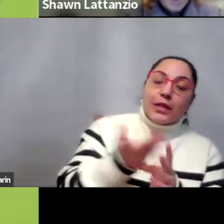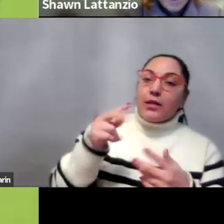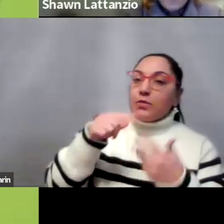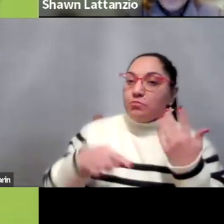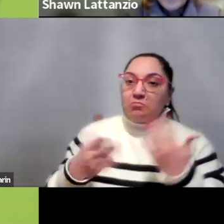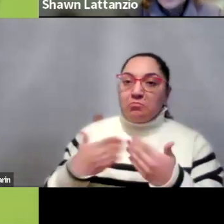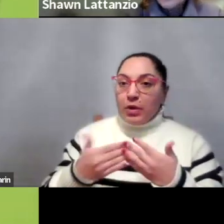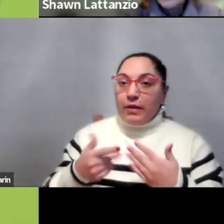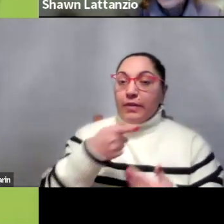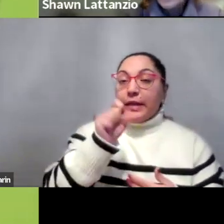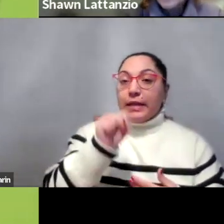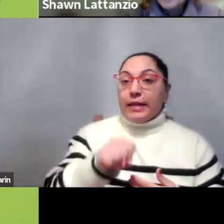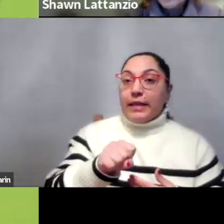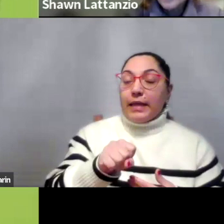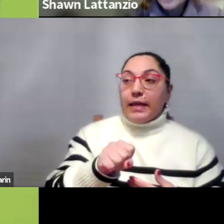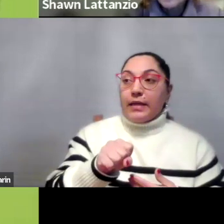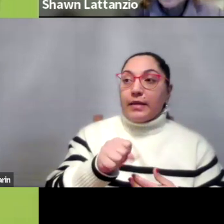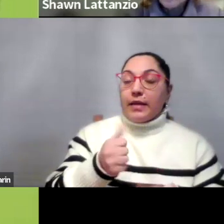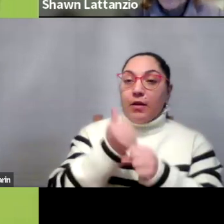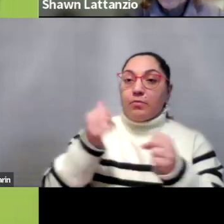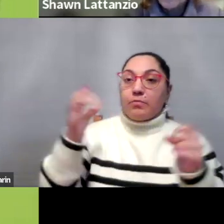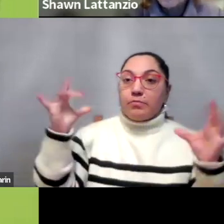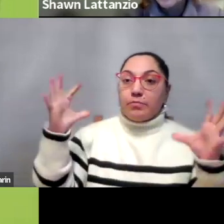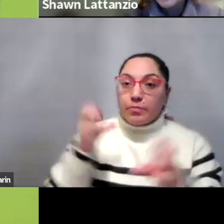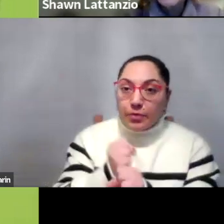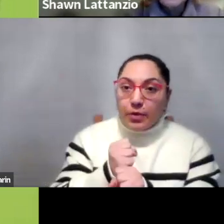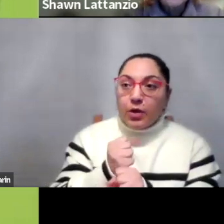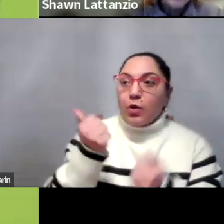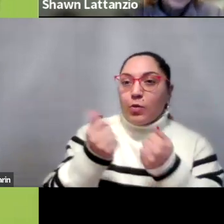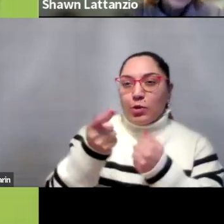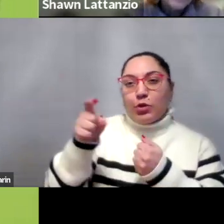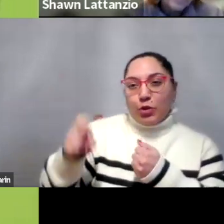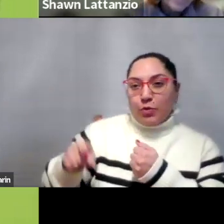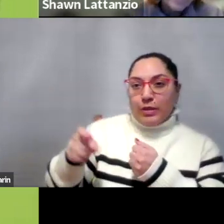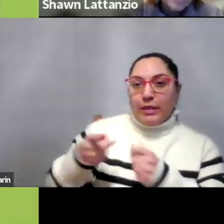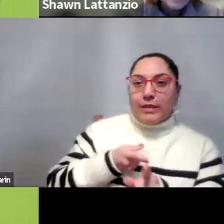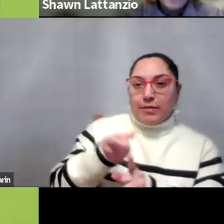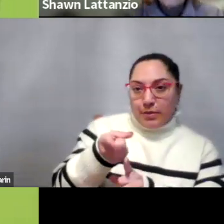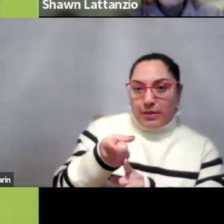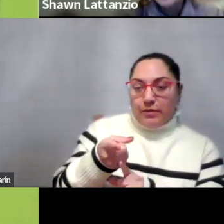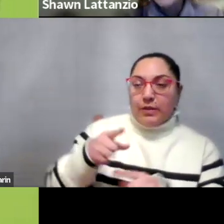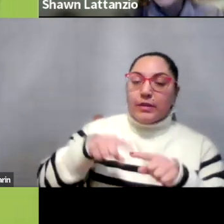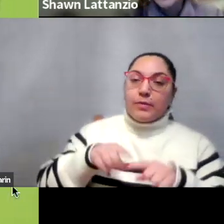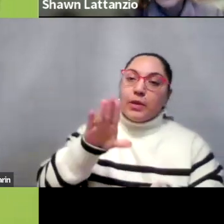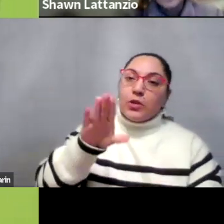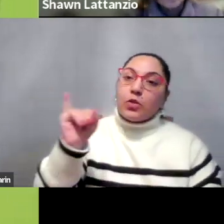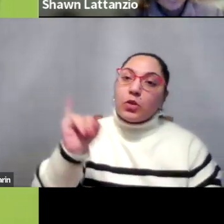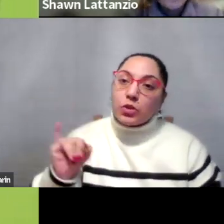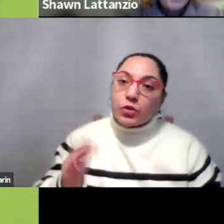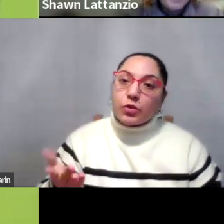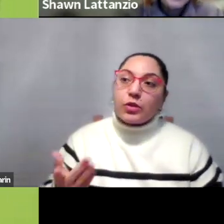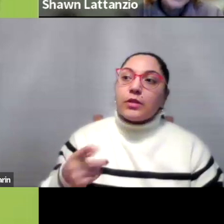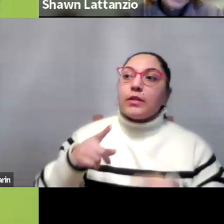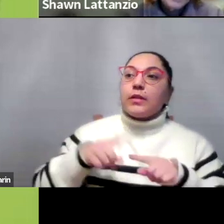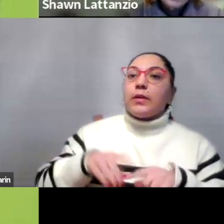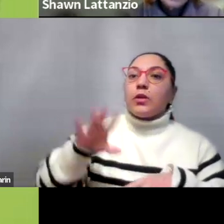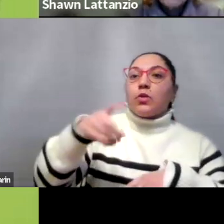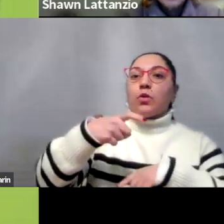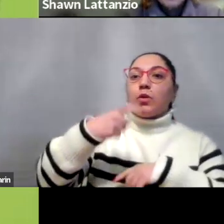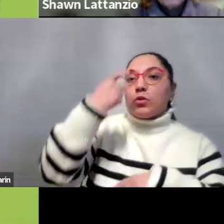psychiatrist, they can zeroes down onto anywhere from what type of insurance you have, what type of, if it's